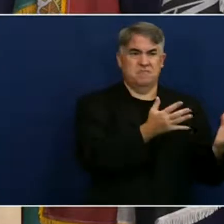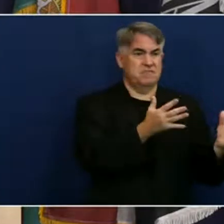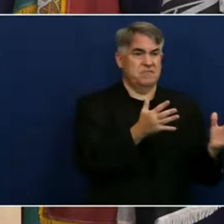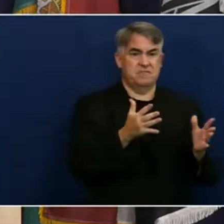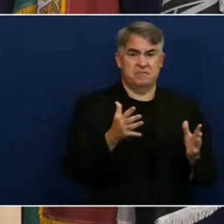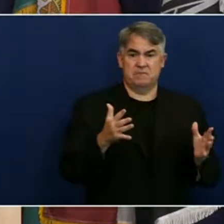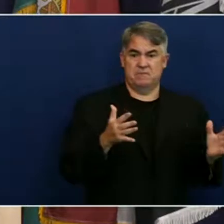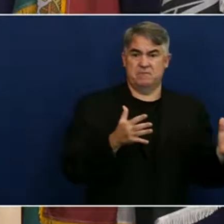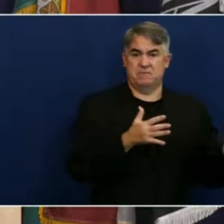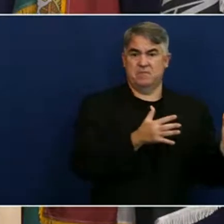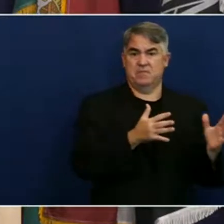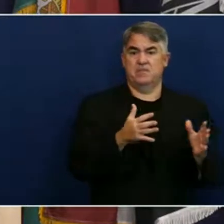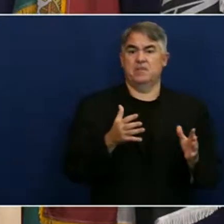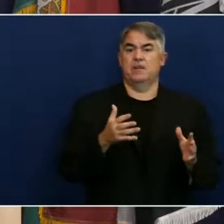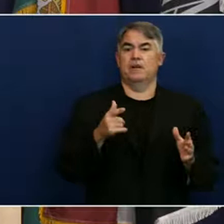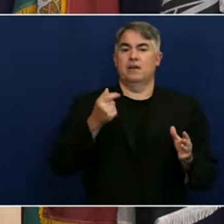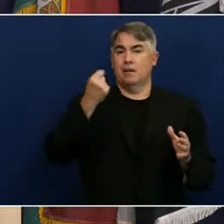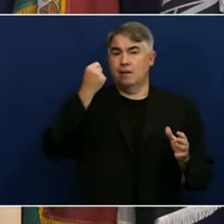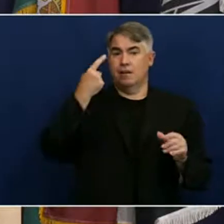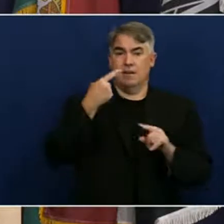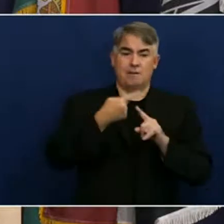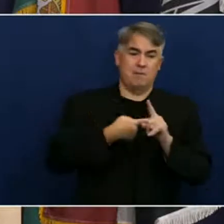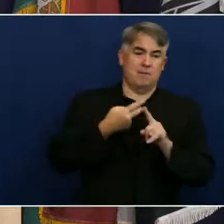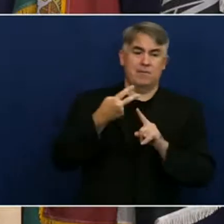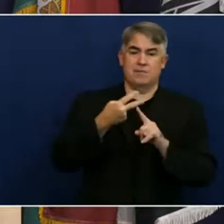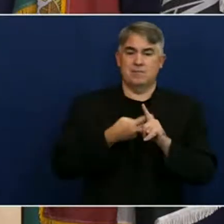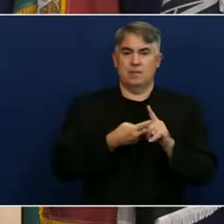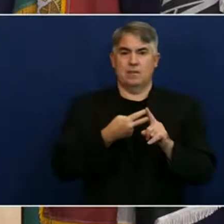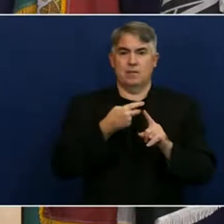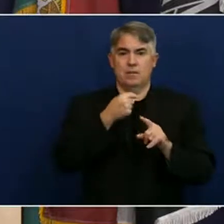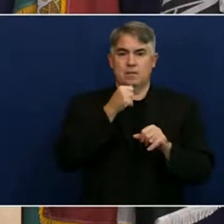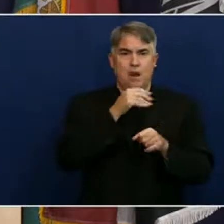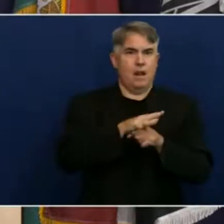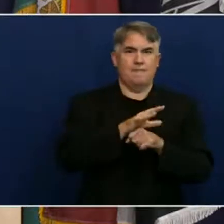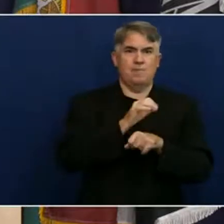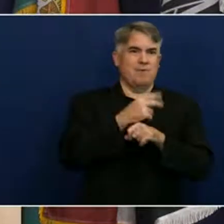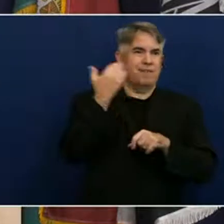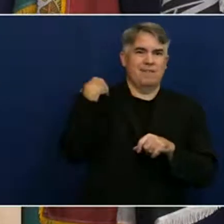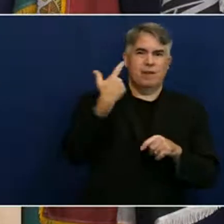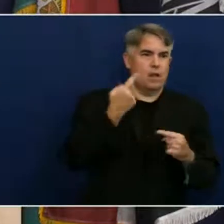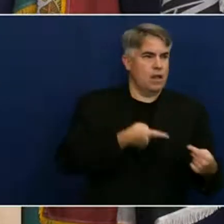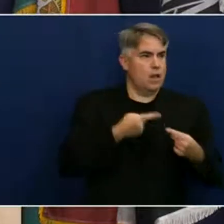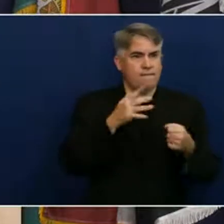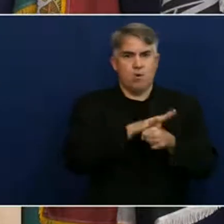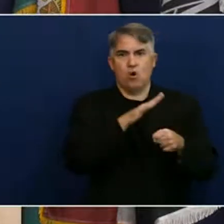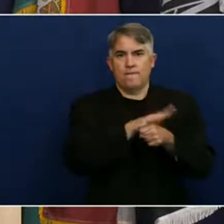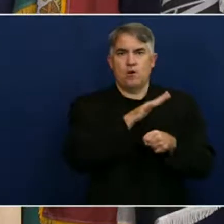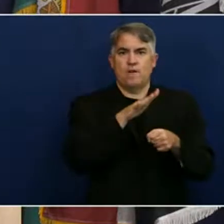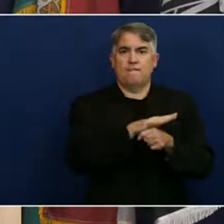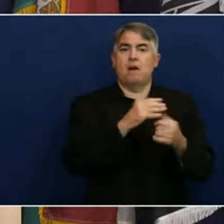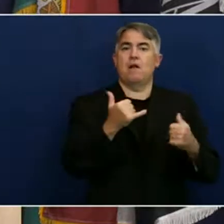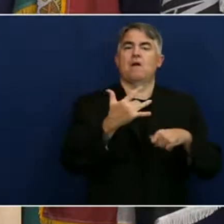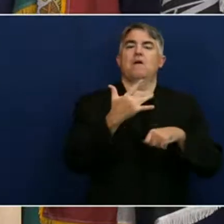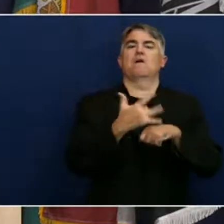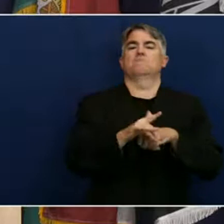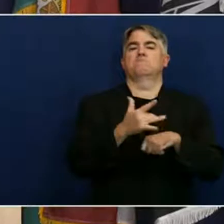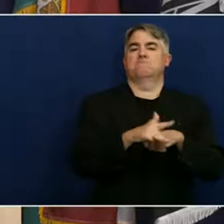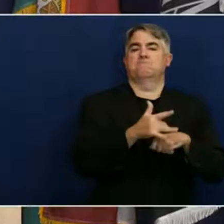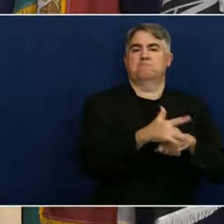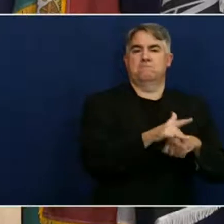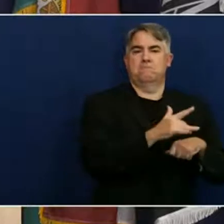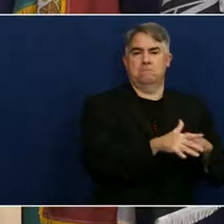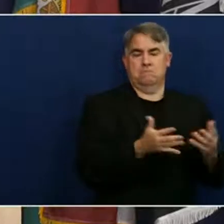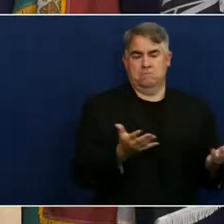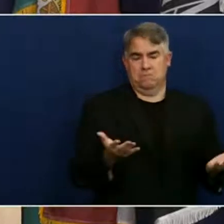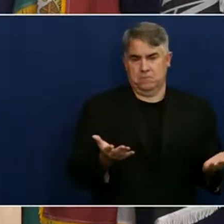the first few months of not enough appointments immediately available to meet that need. And now